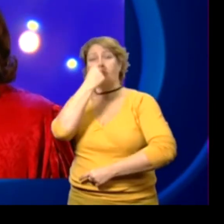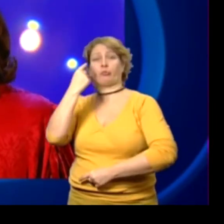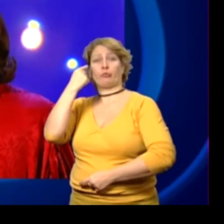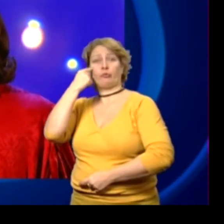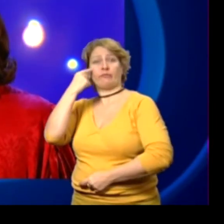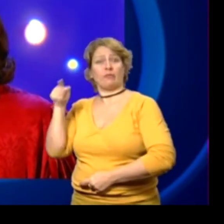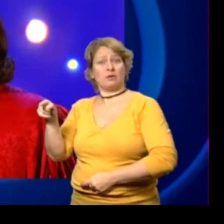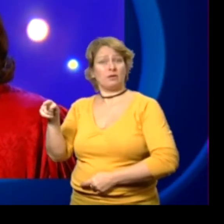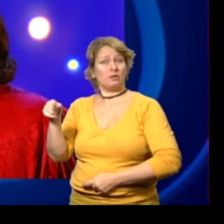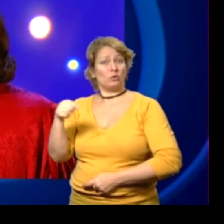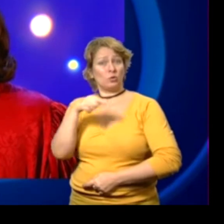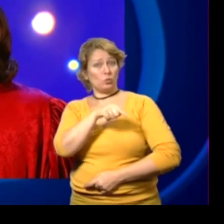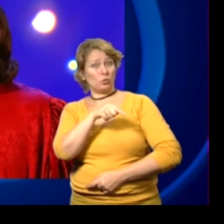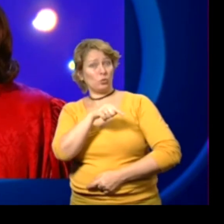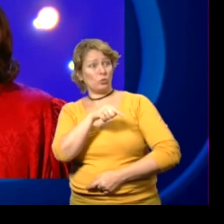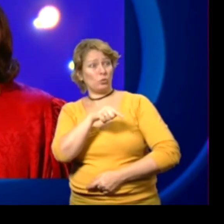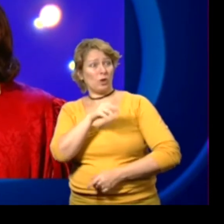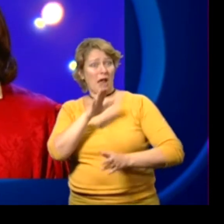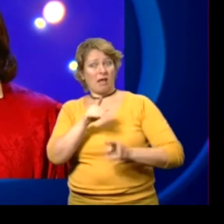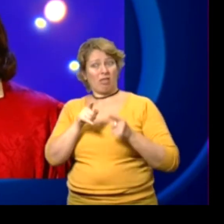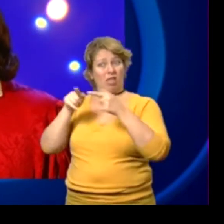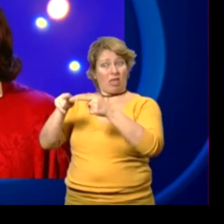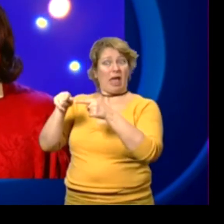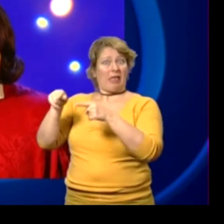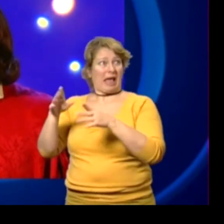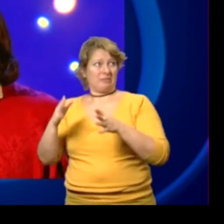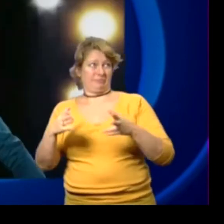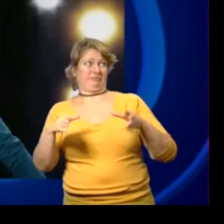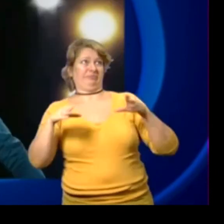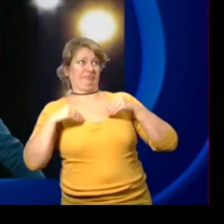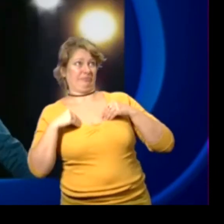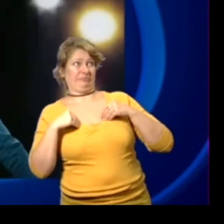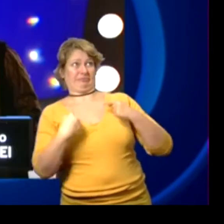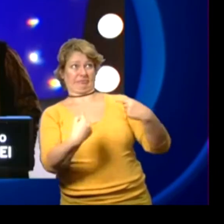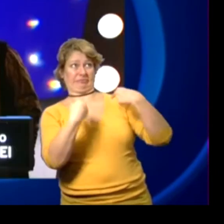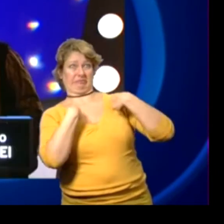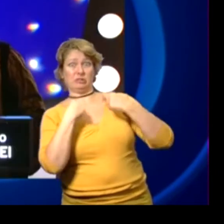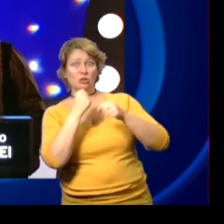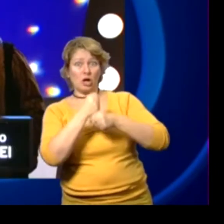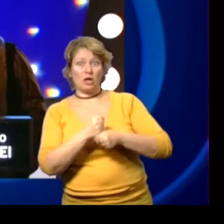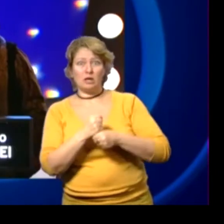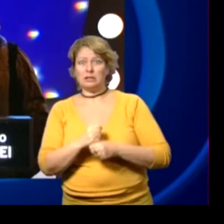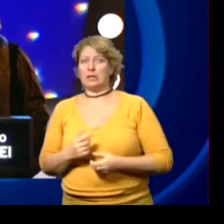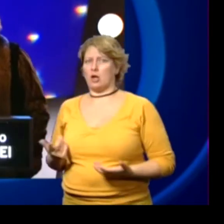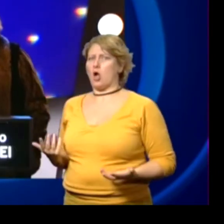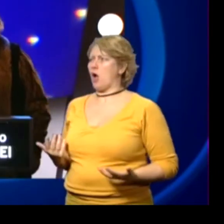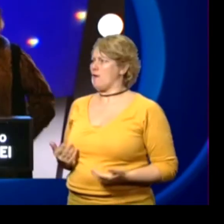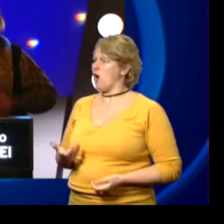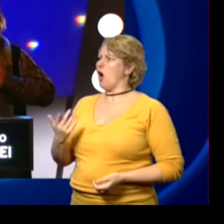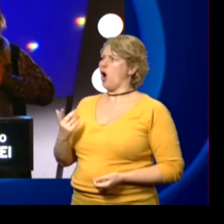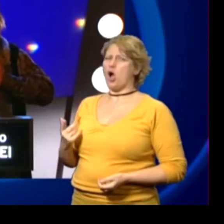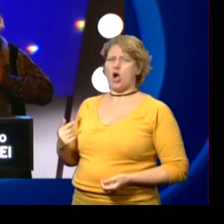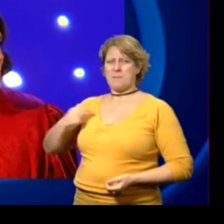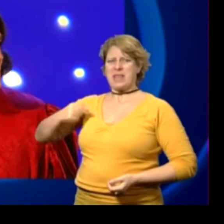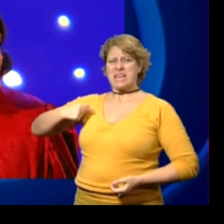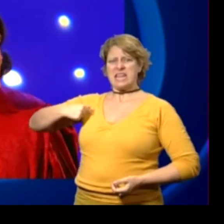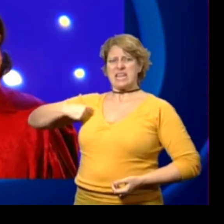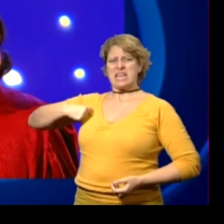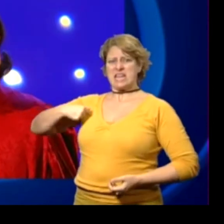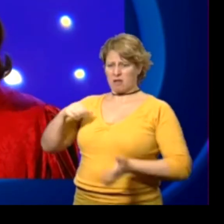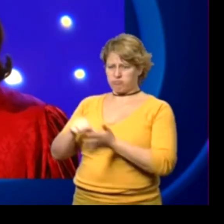the church, didn't you? Well, Of course he did. He left all the tough stuff to me.